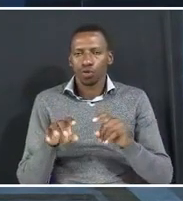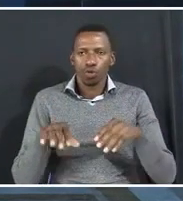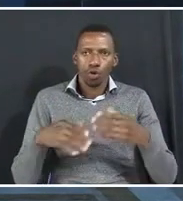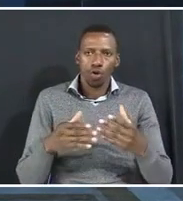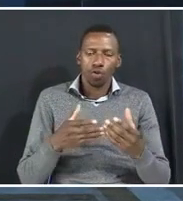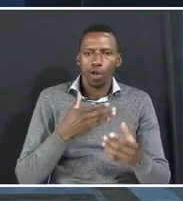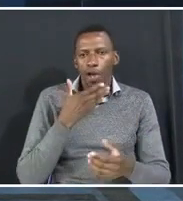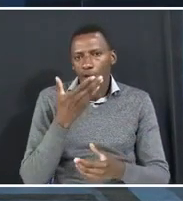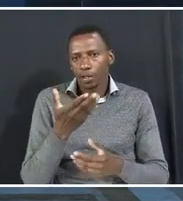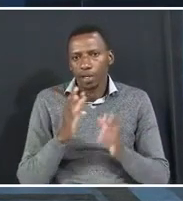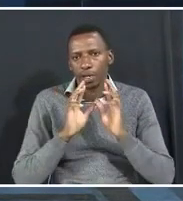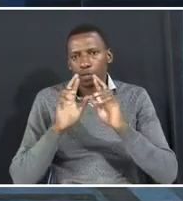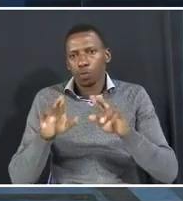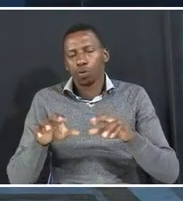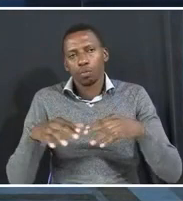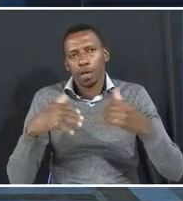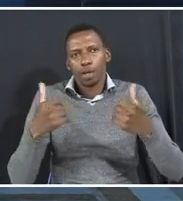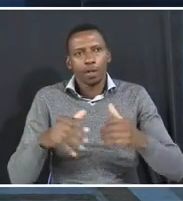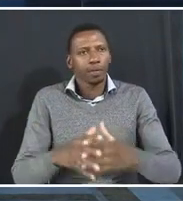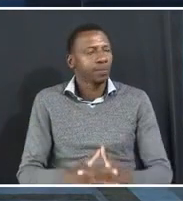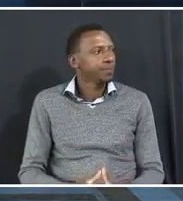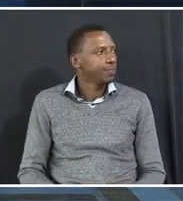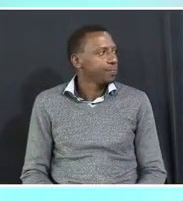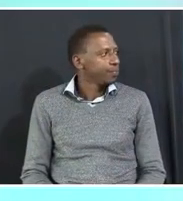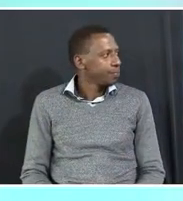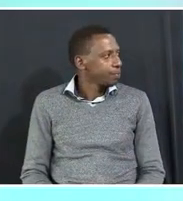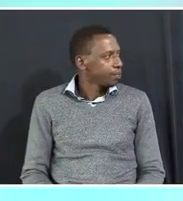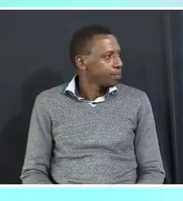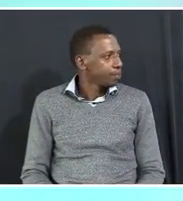a response to engage into this.